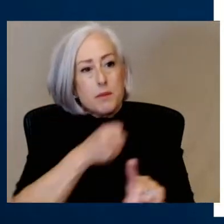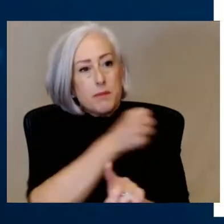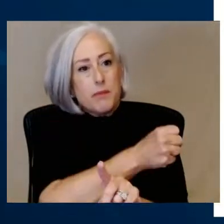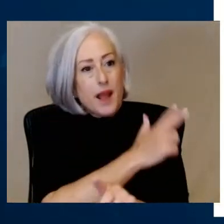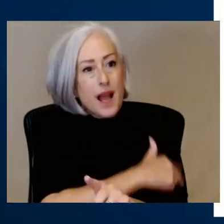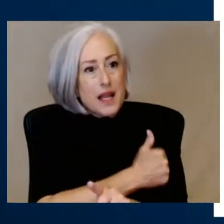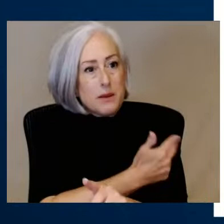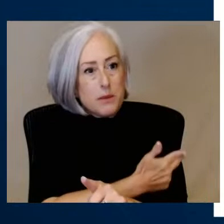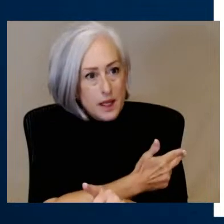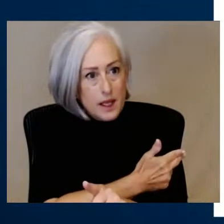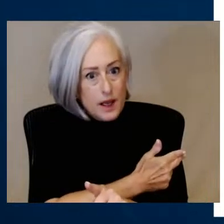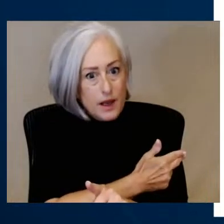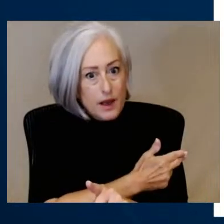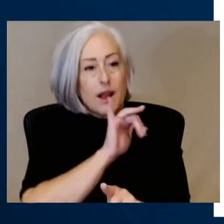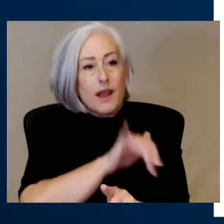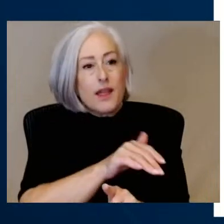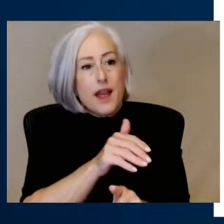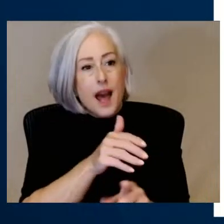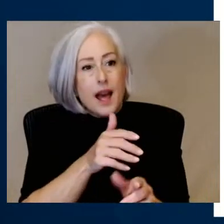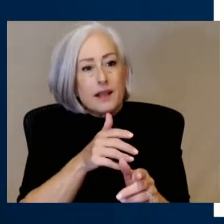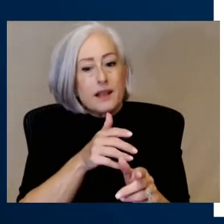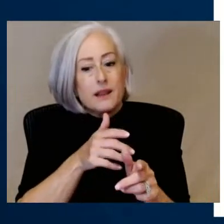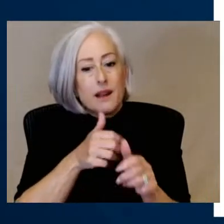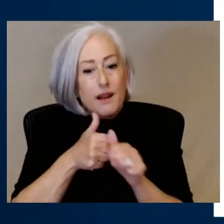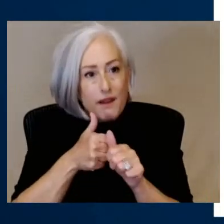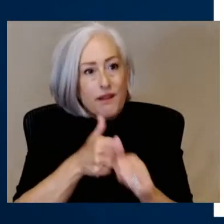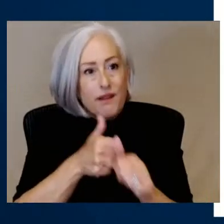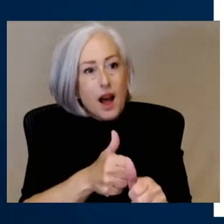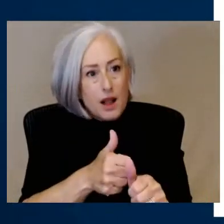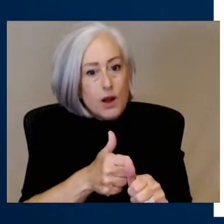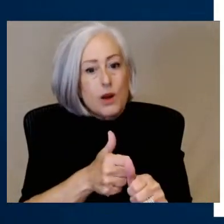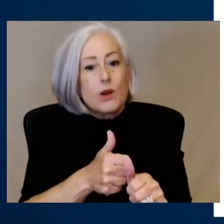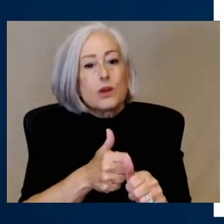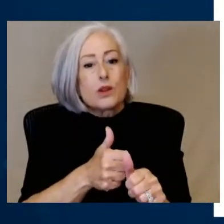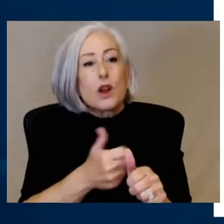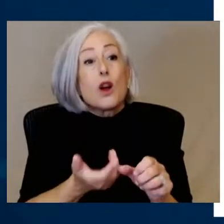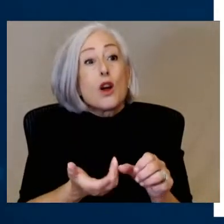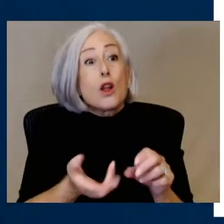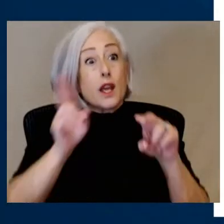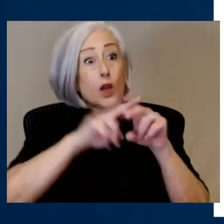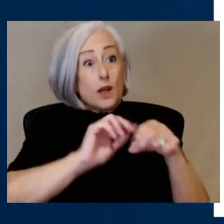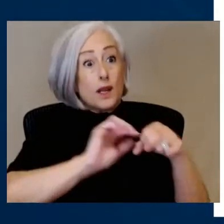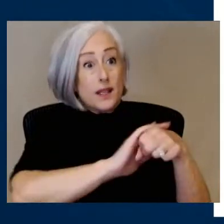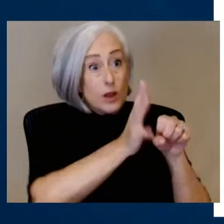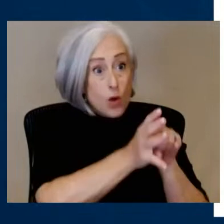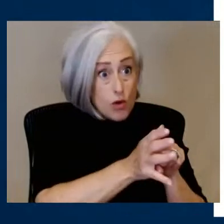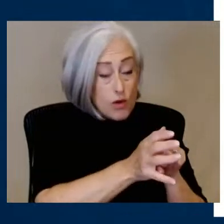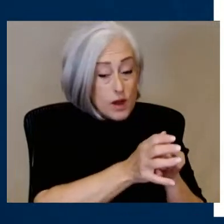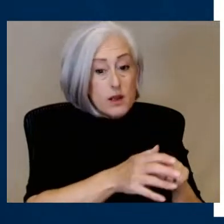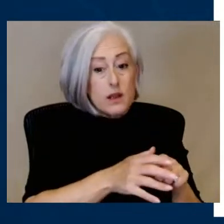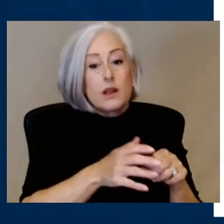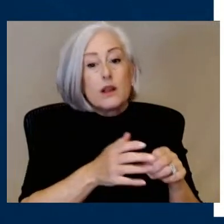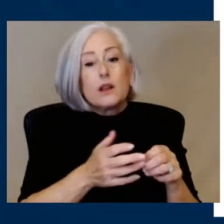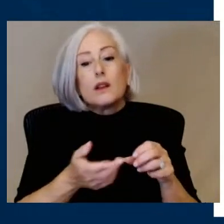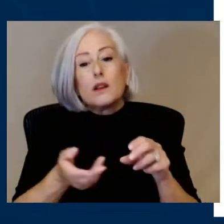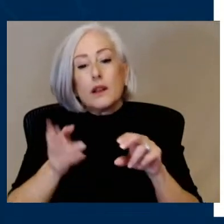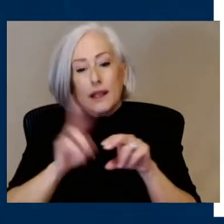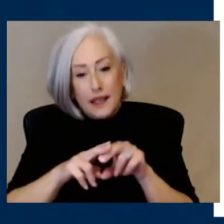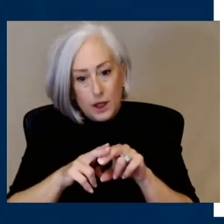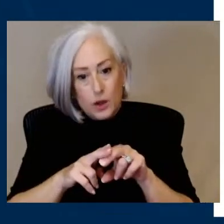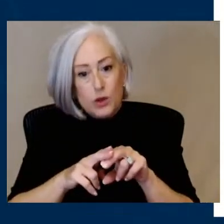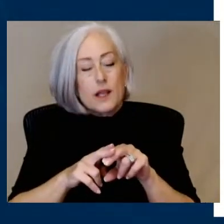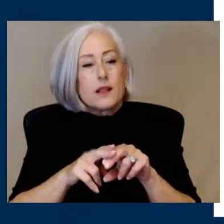pretty close together with the rise in hospitalizations. Not always, but pretty close. If you look at that bottom graph, the